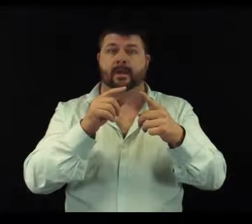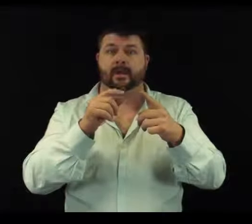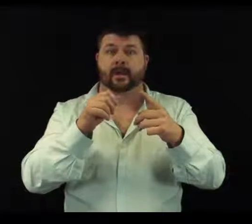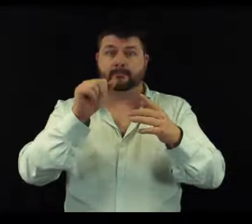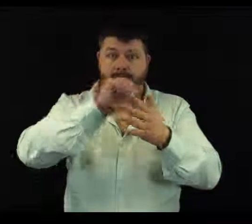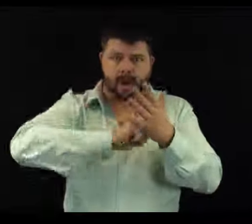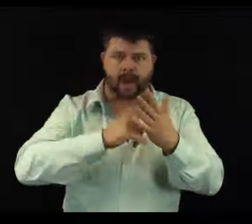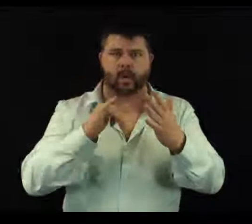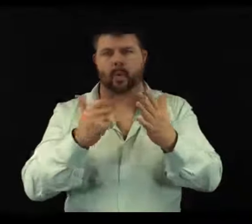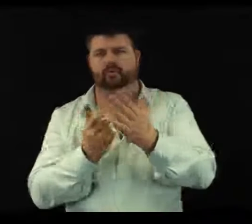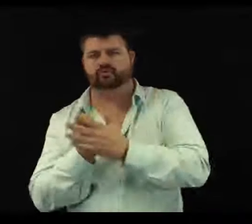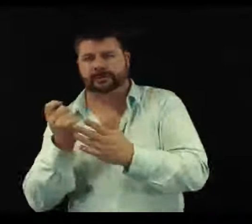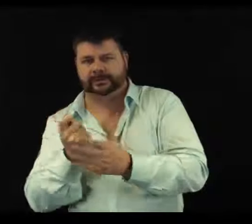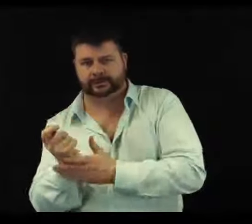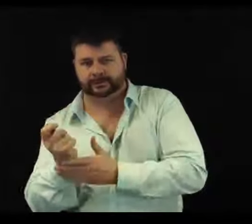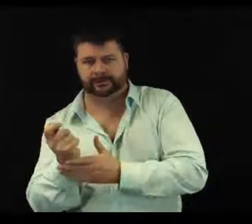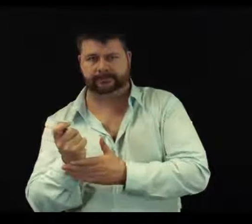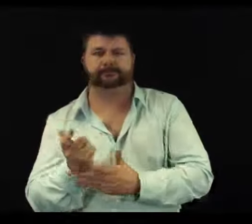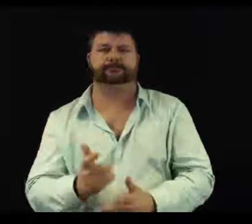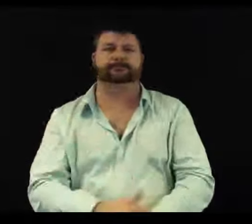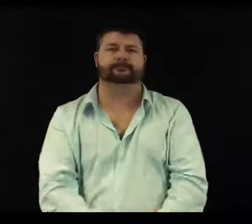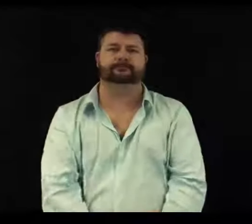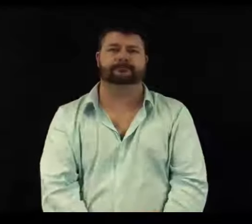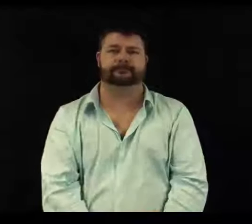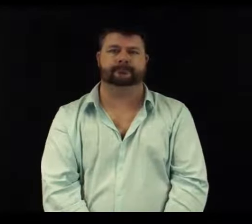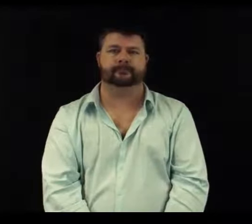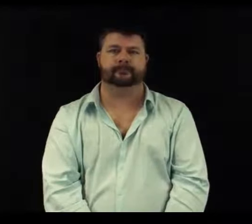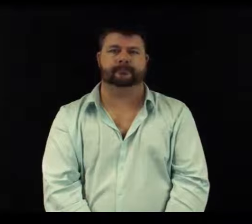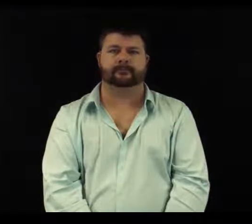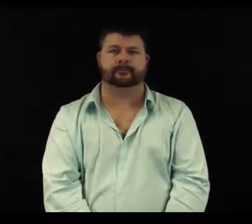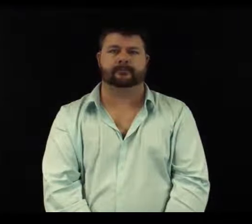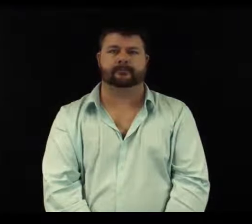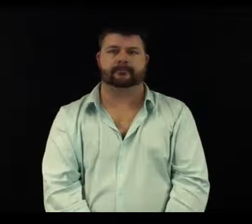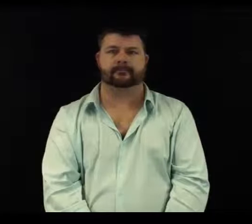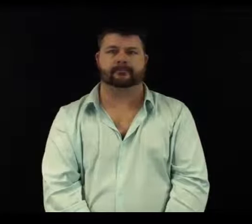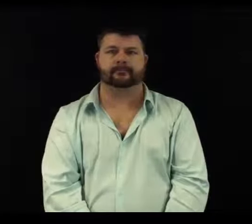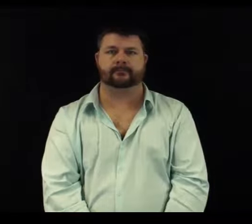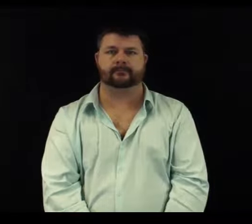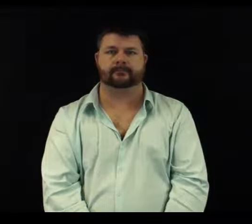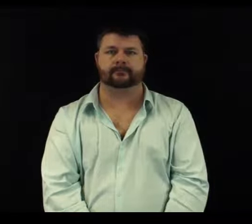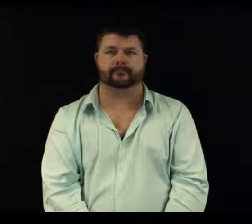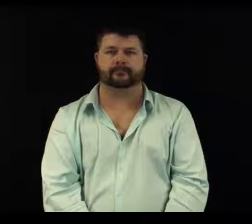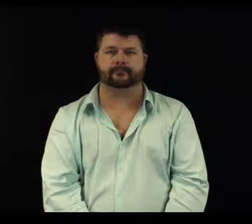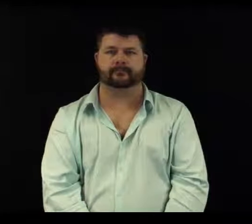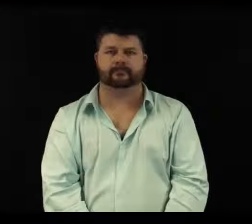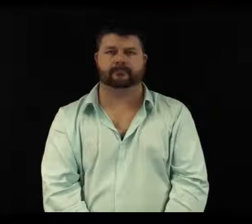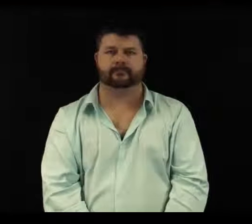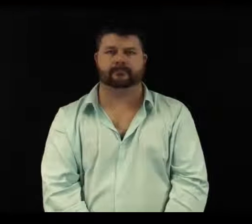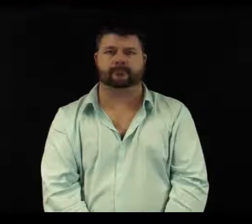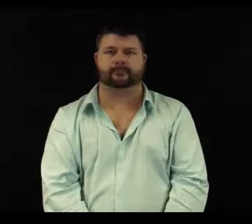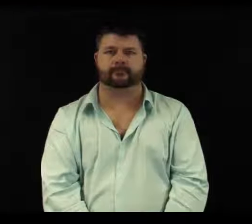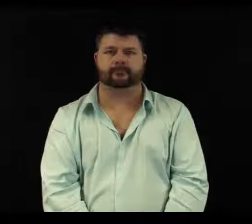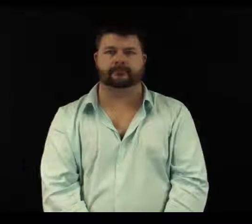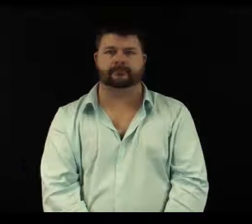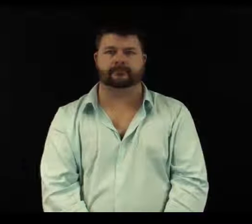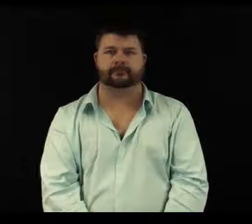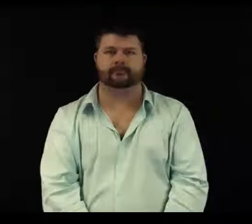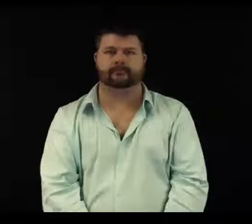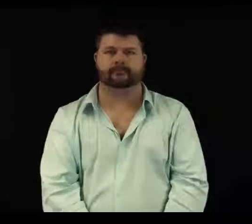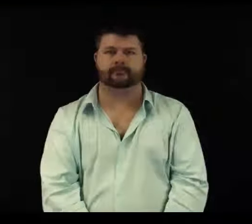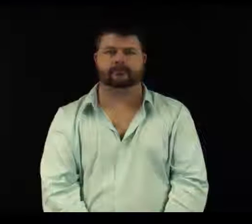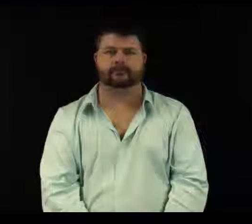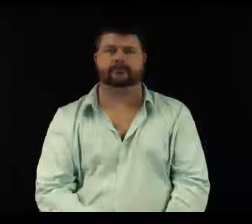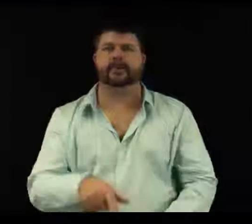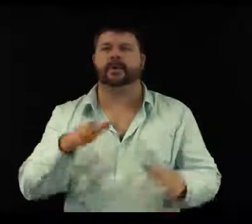in another more advanced lesson. To get a preview of the movie or TV show, tap on the Preview button just above